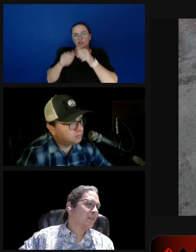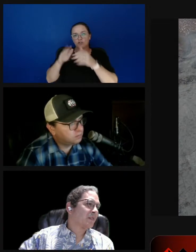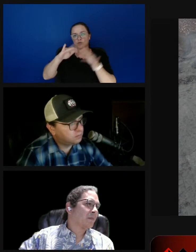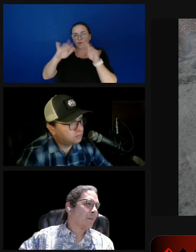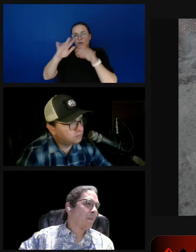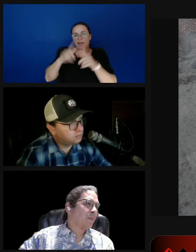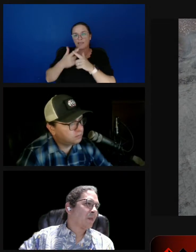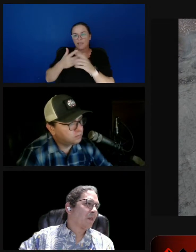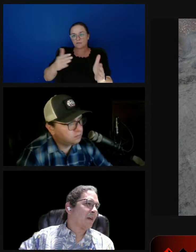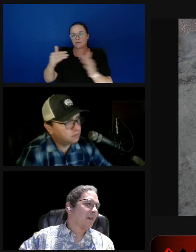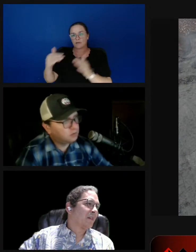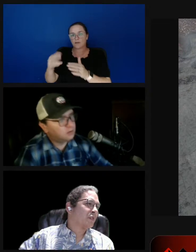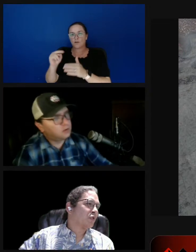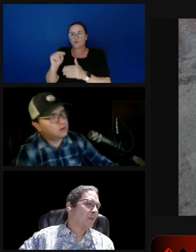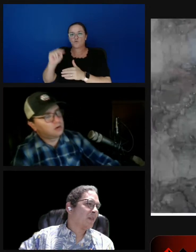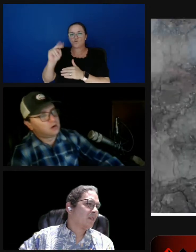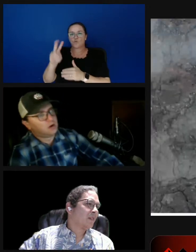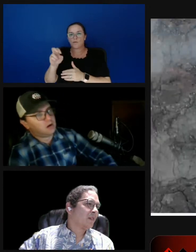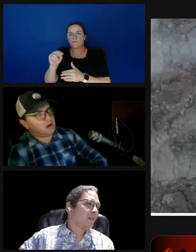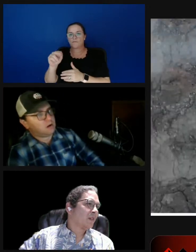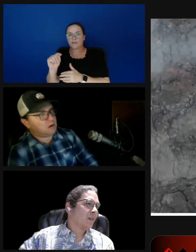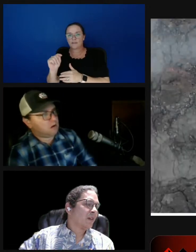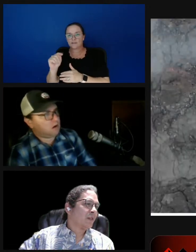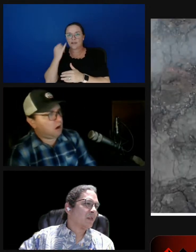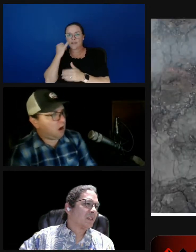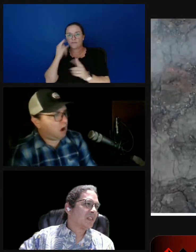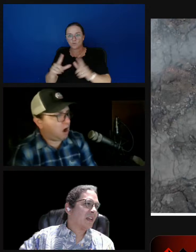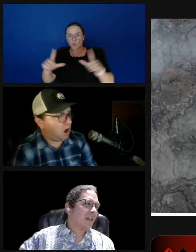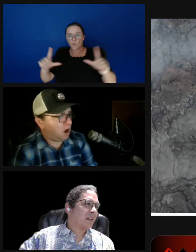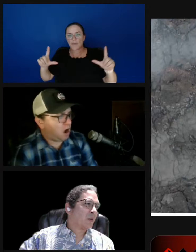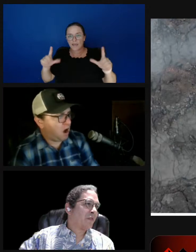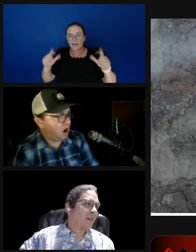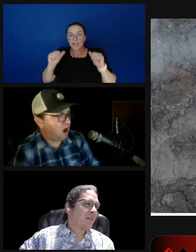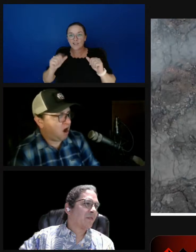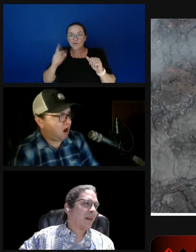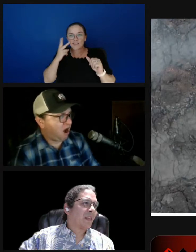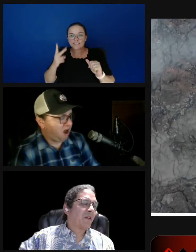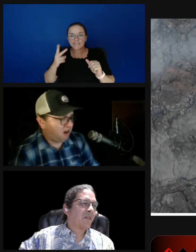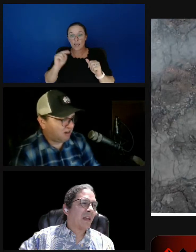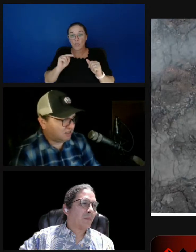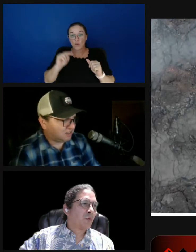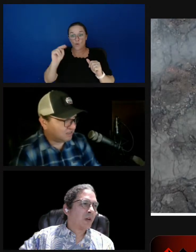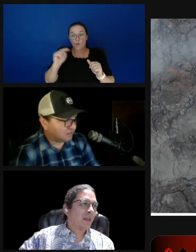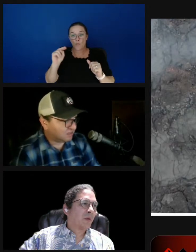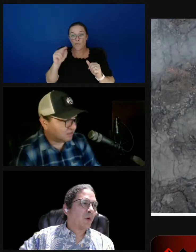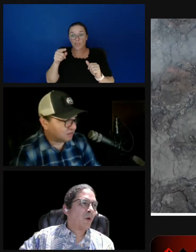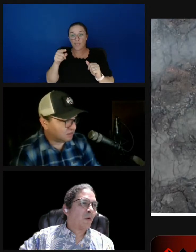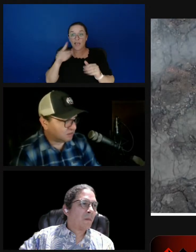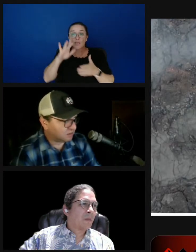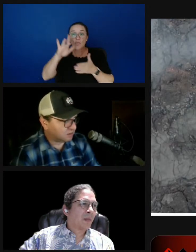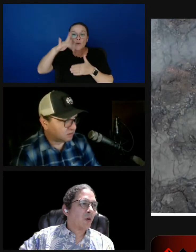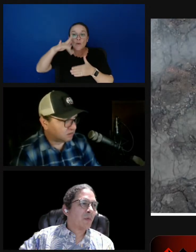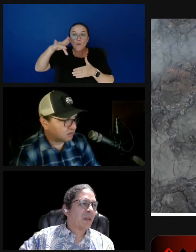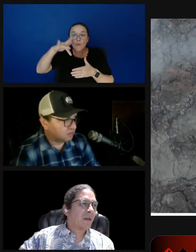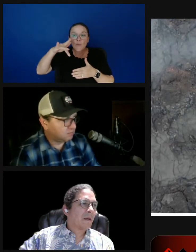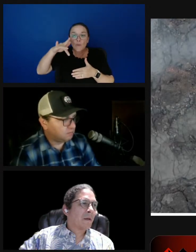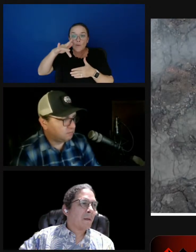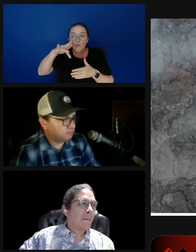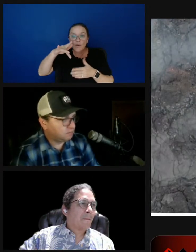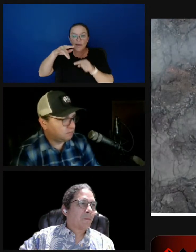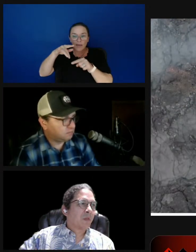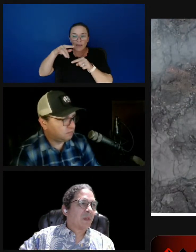north vent, right? And if we zoom in, you can see that in the north vent, right there in that puka, that little hole, that little